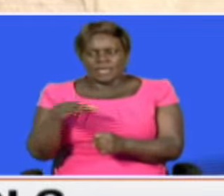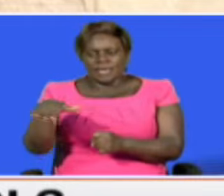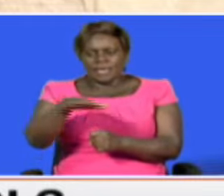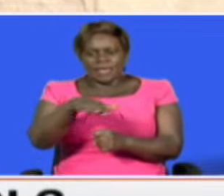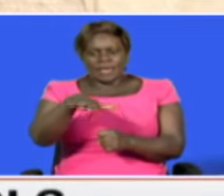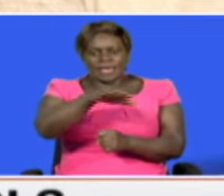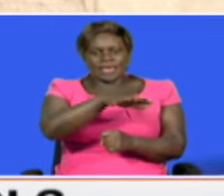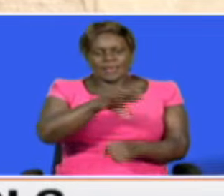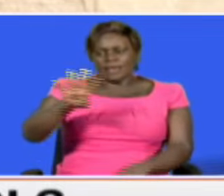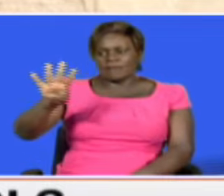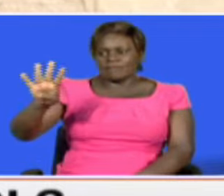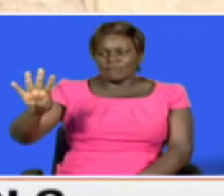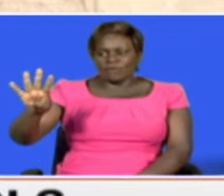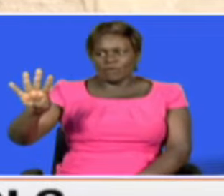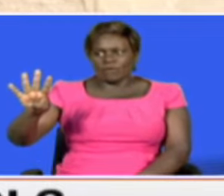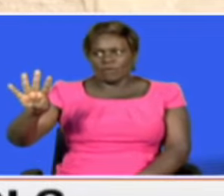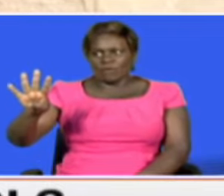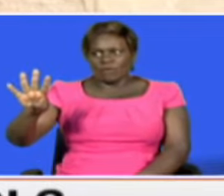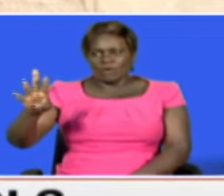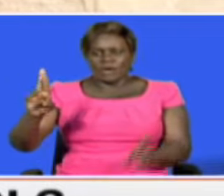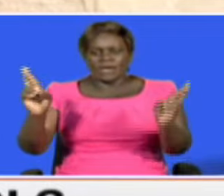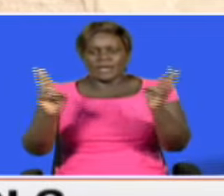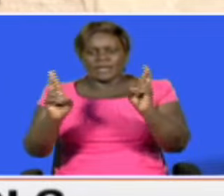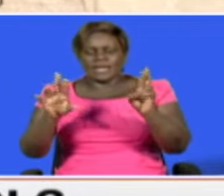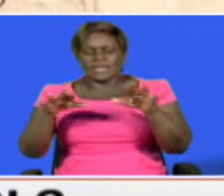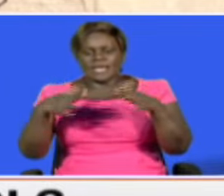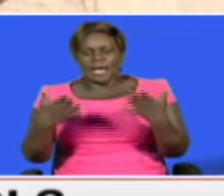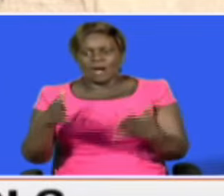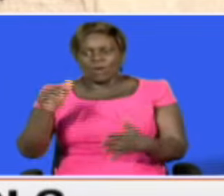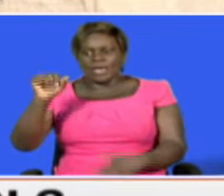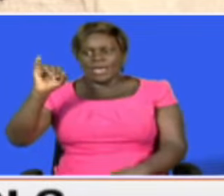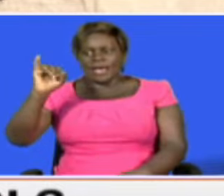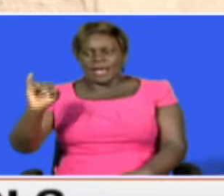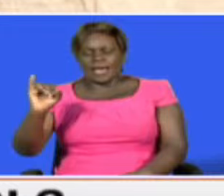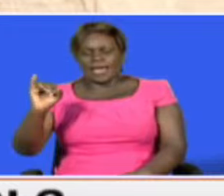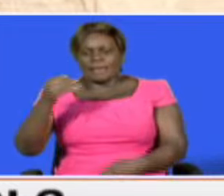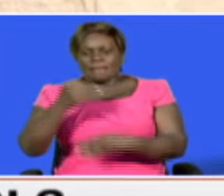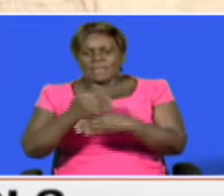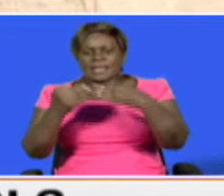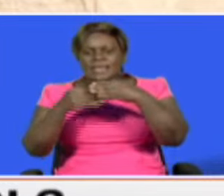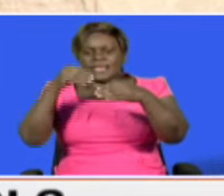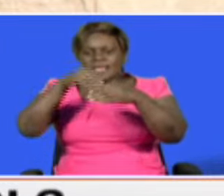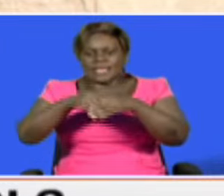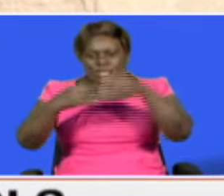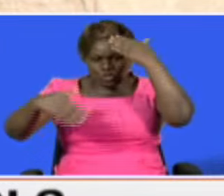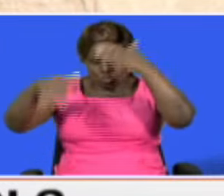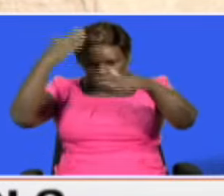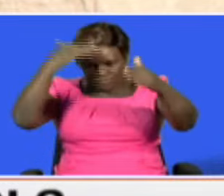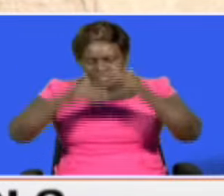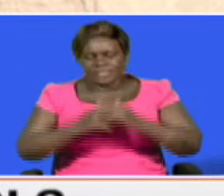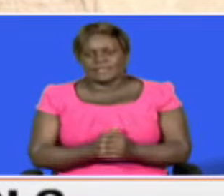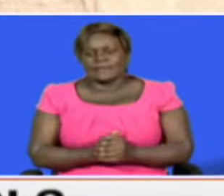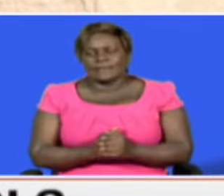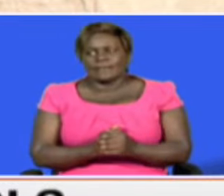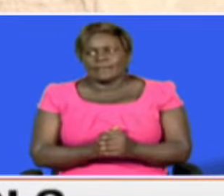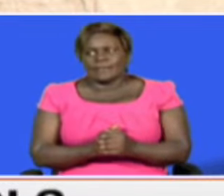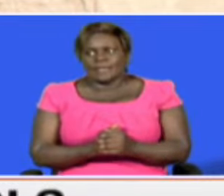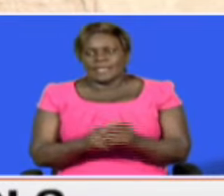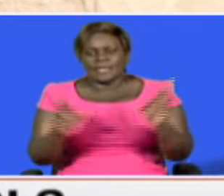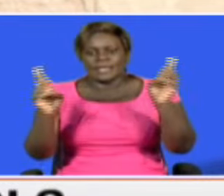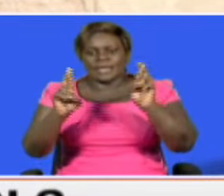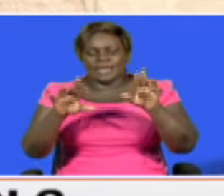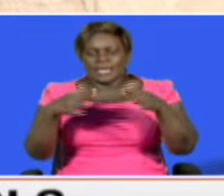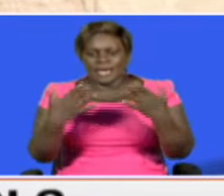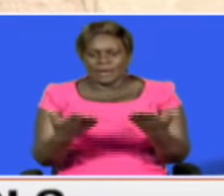areas. What is the readiness of AI infrastructure in universities? What is the readiness